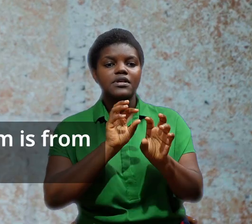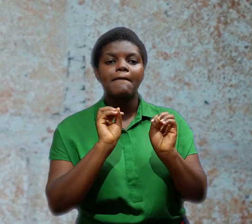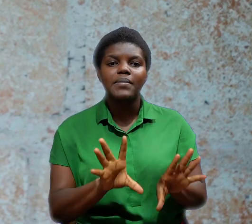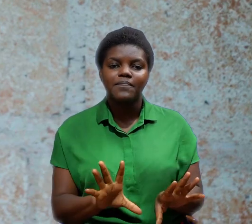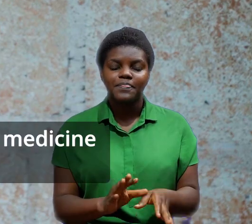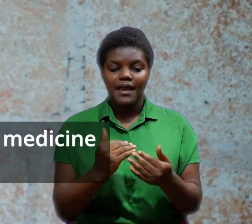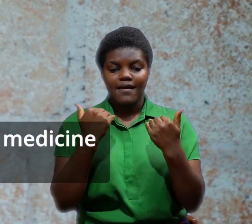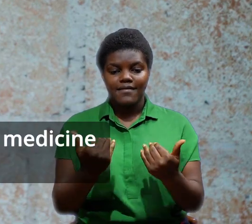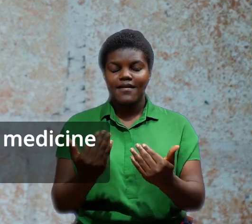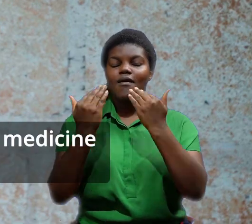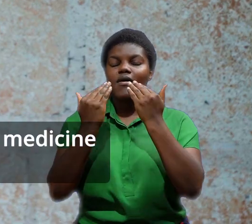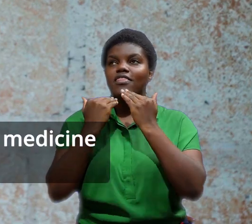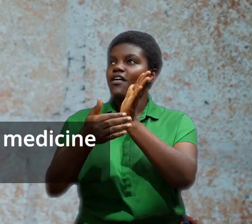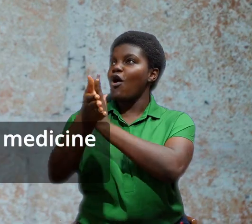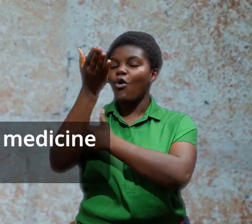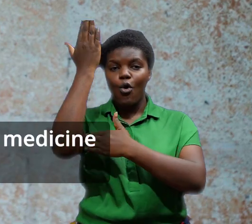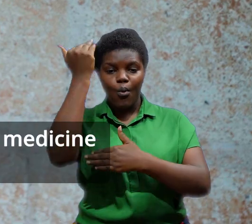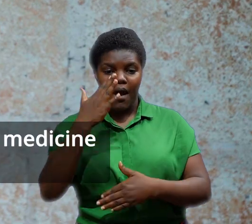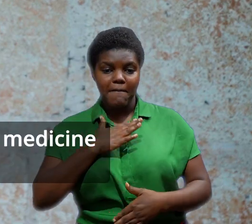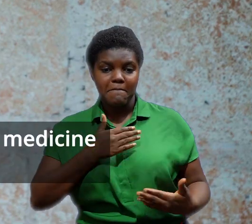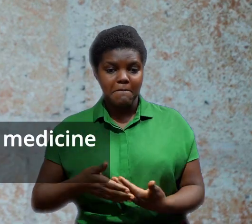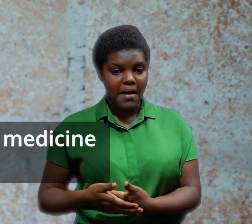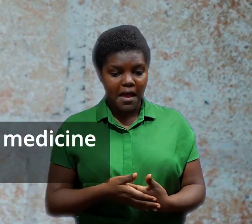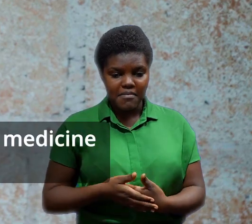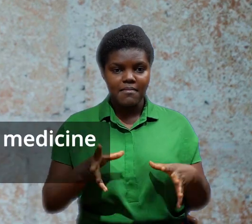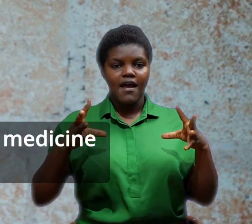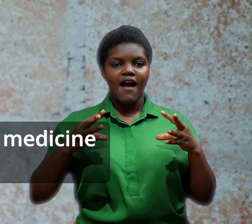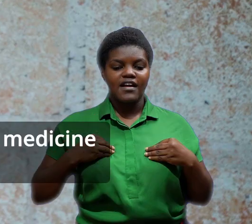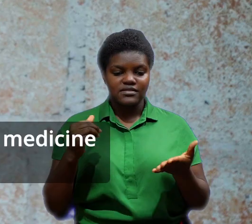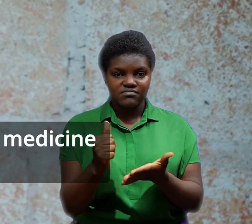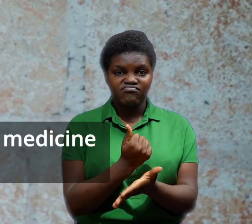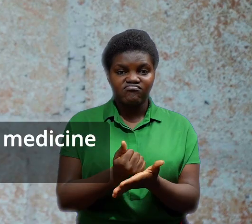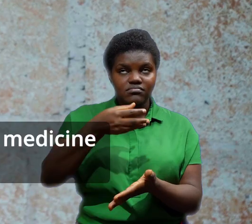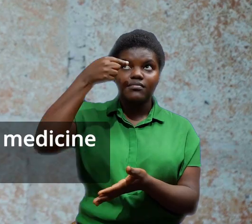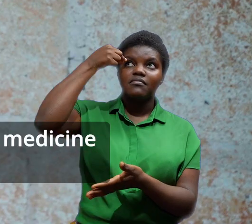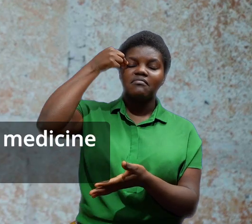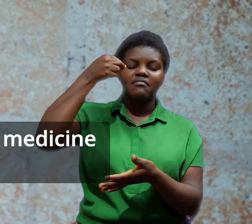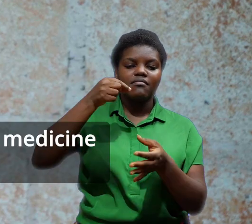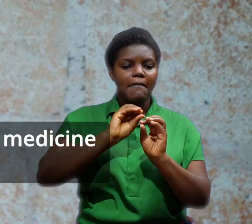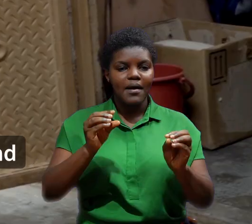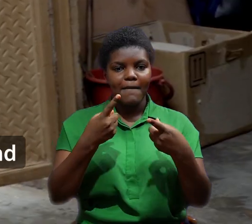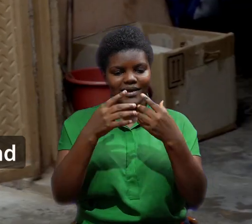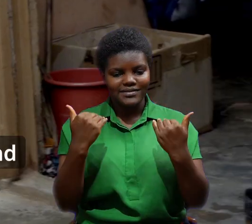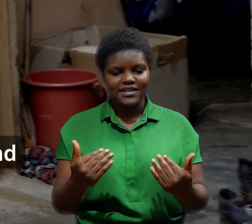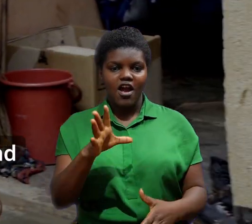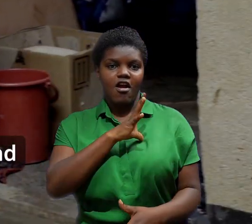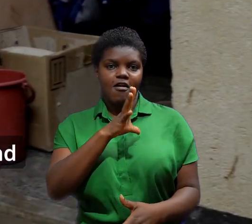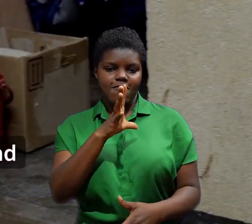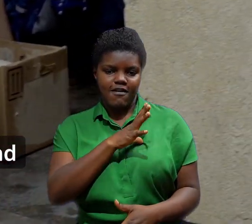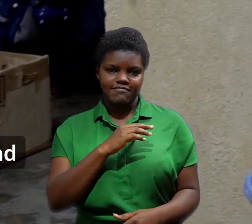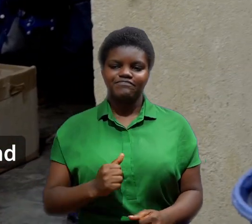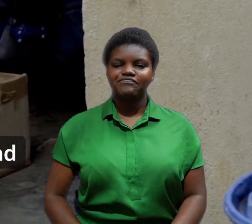totegedde. So nze neebaza Mukama nti Greta wange tetwakkiriza habo naye saa zino ali bulungi. Thanks